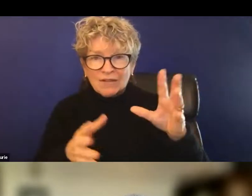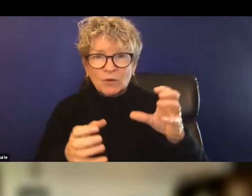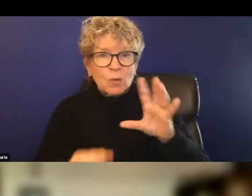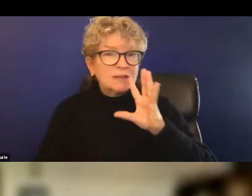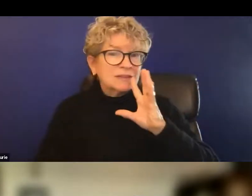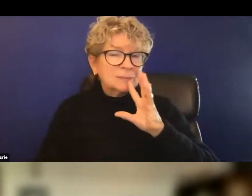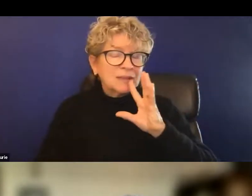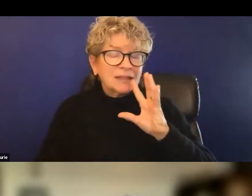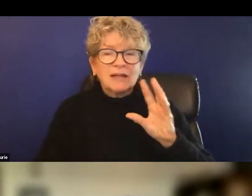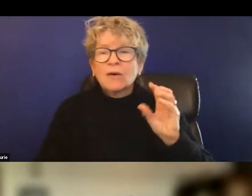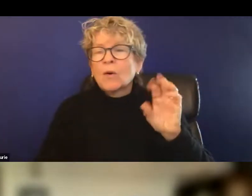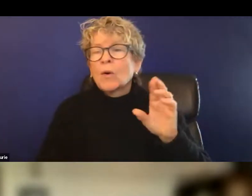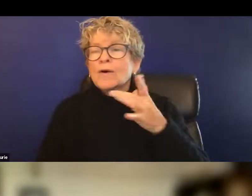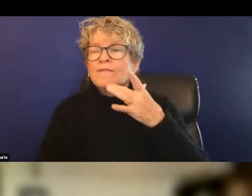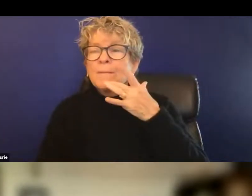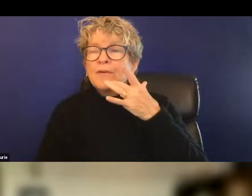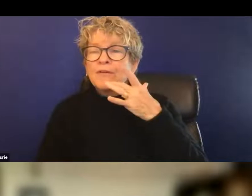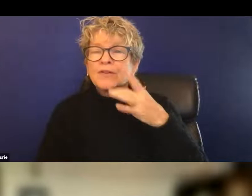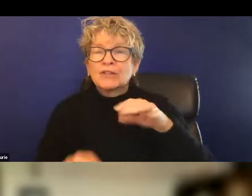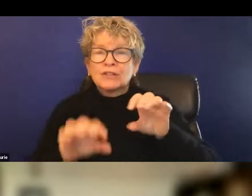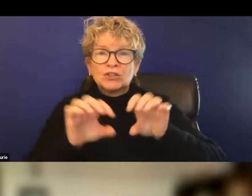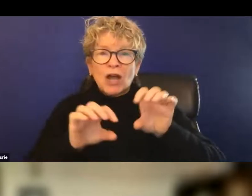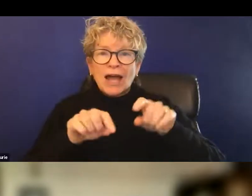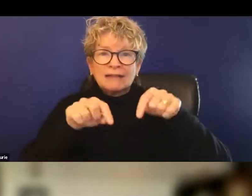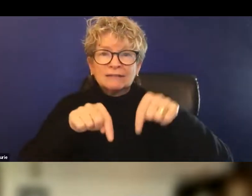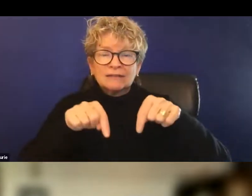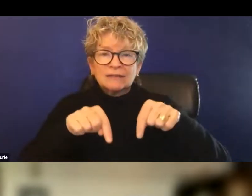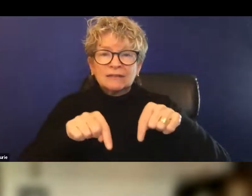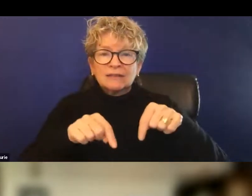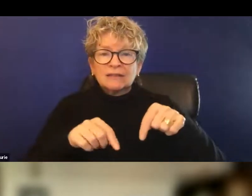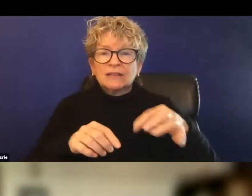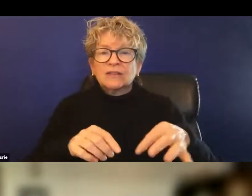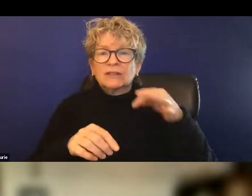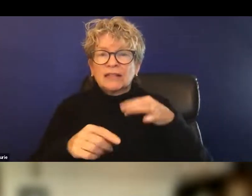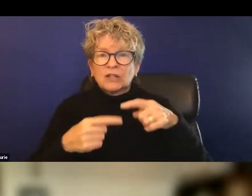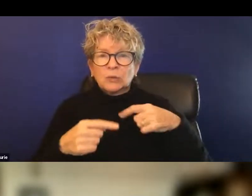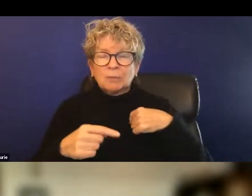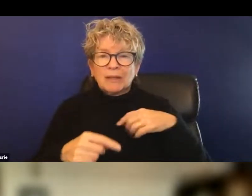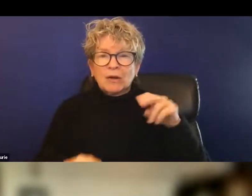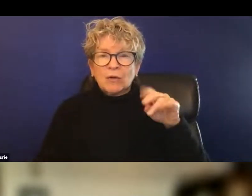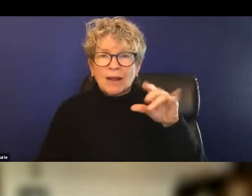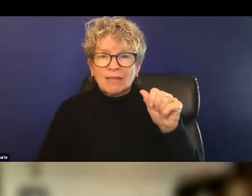speak, or if you'd prefer to send something in the chat, feel free to send a chat to me or Nicola. So what were your initial